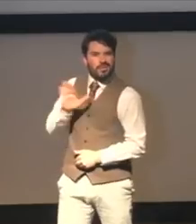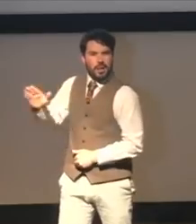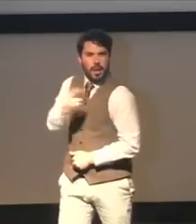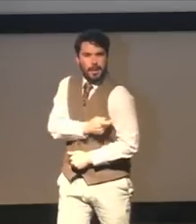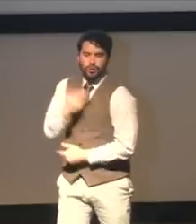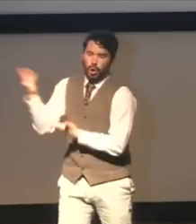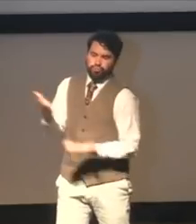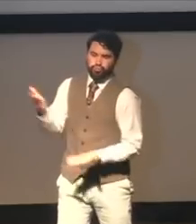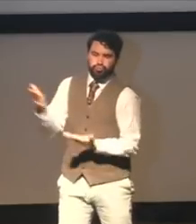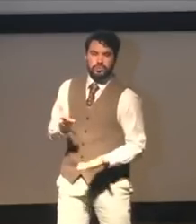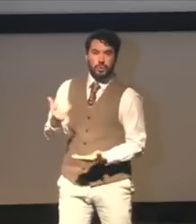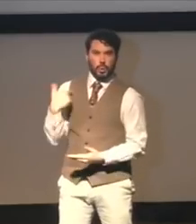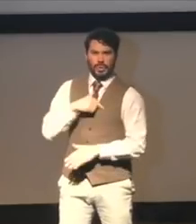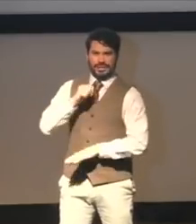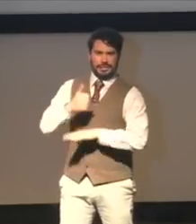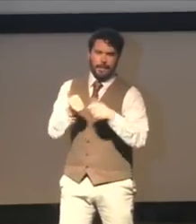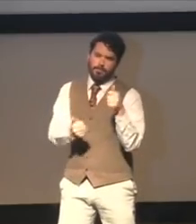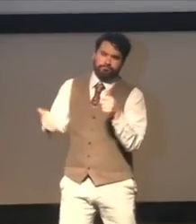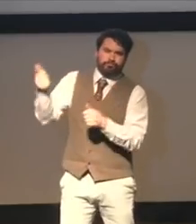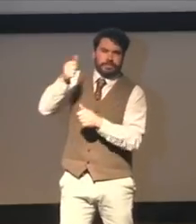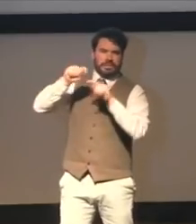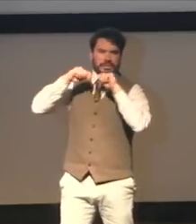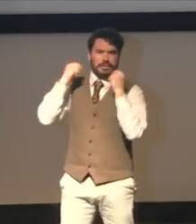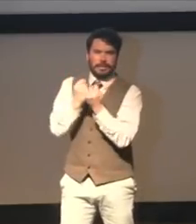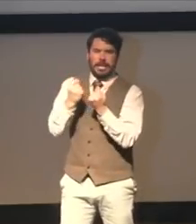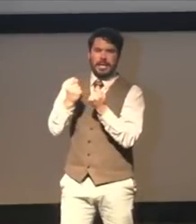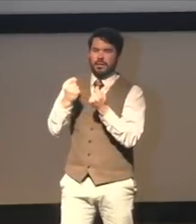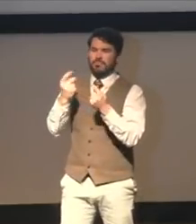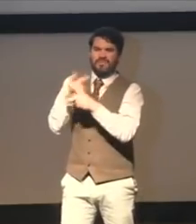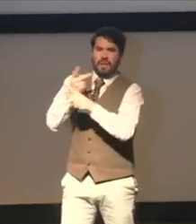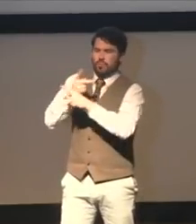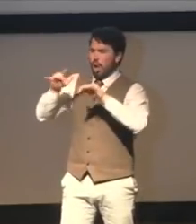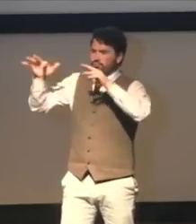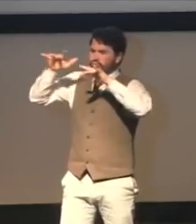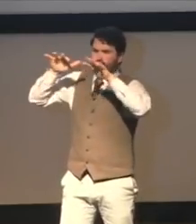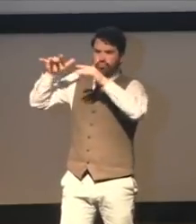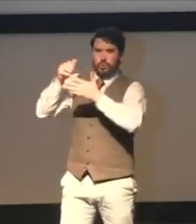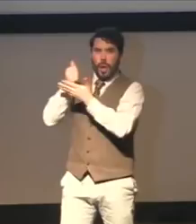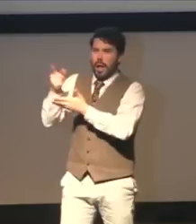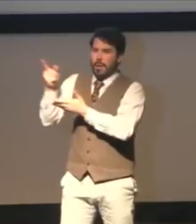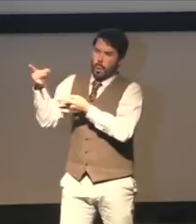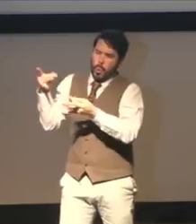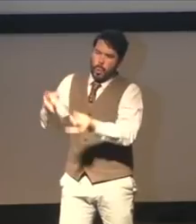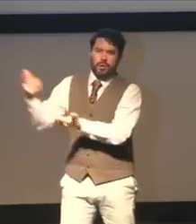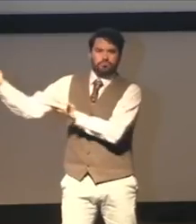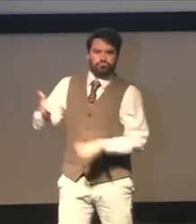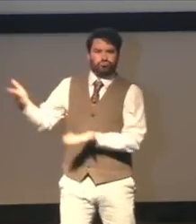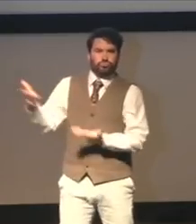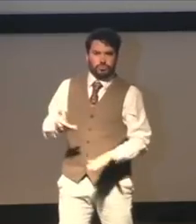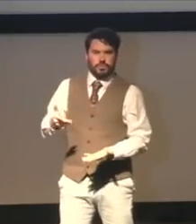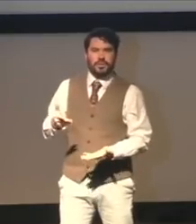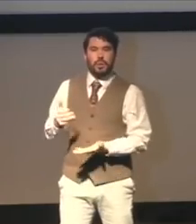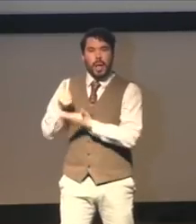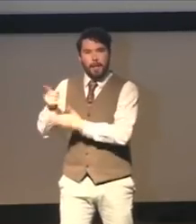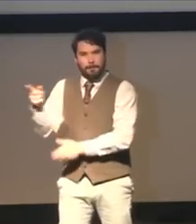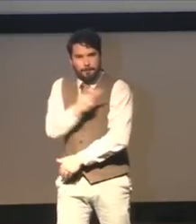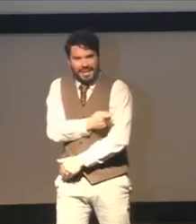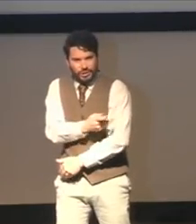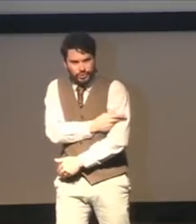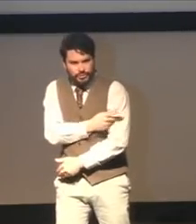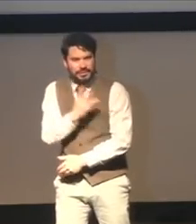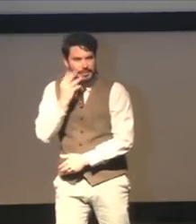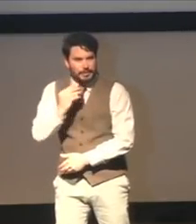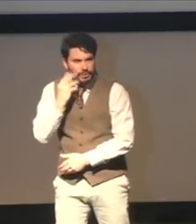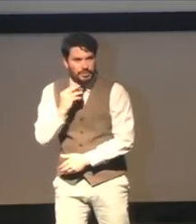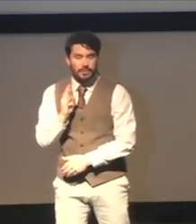made transfers much more efficient, both from the patient's perspective as well as from